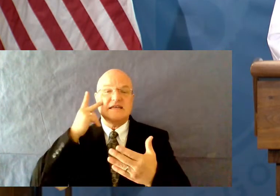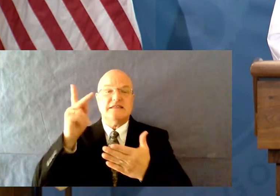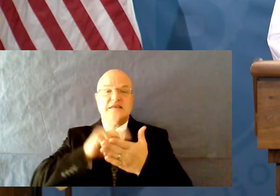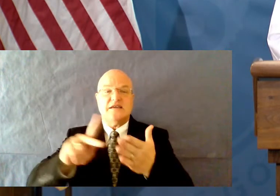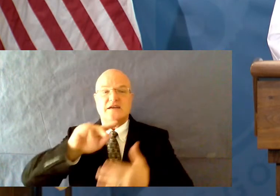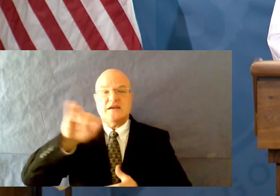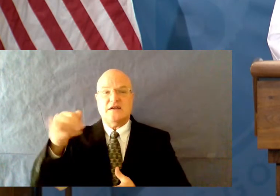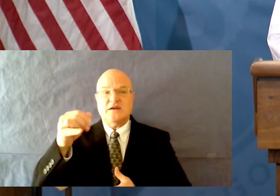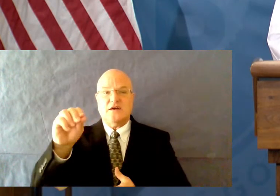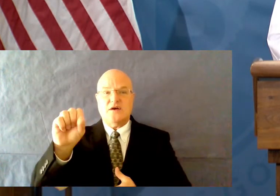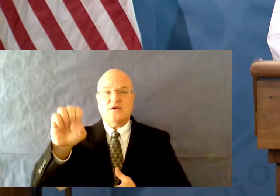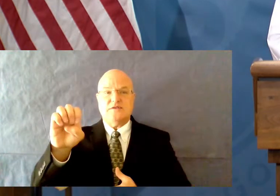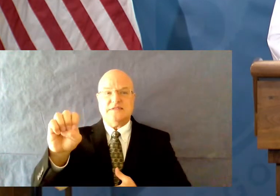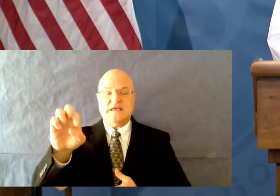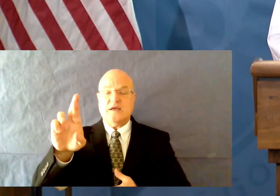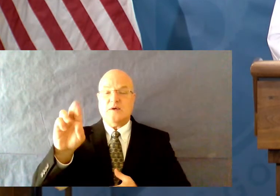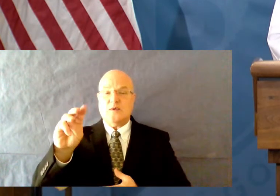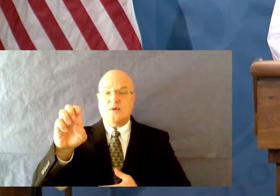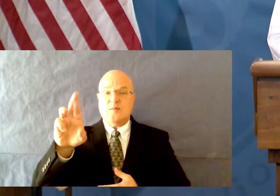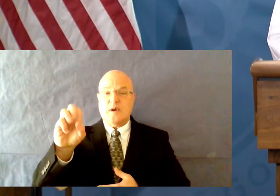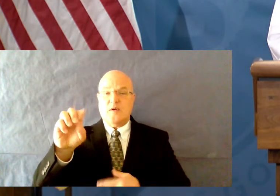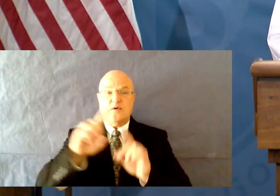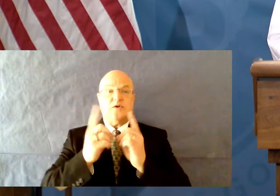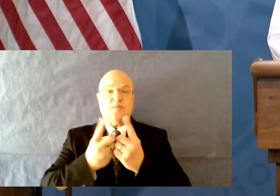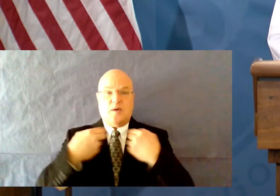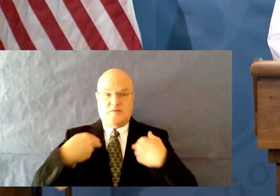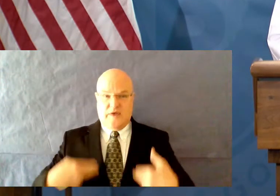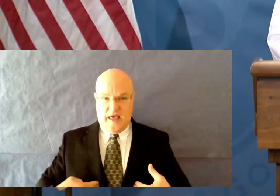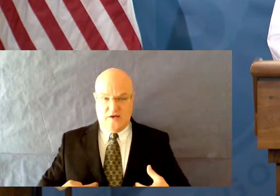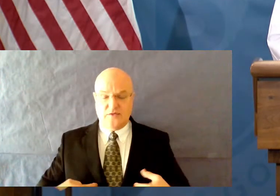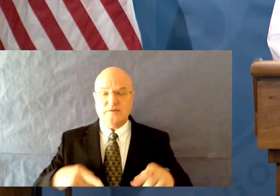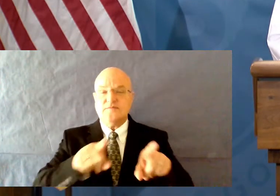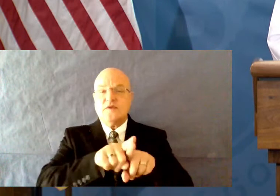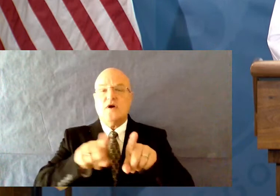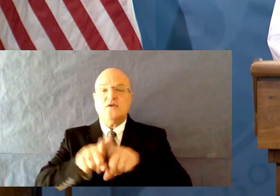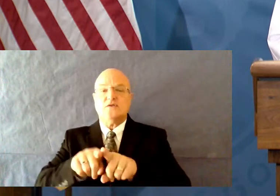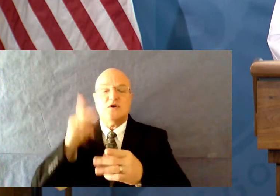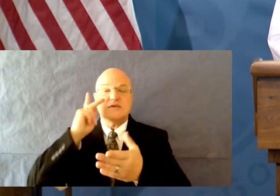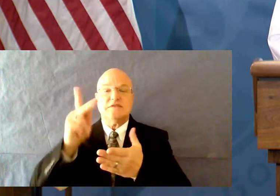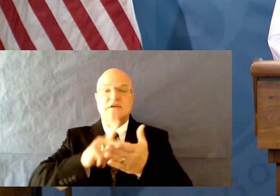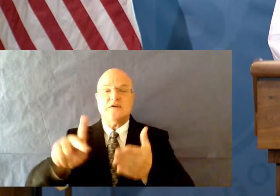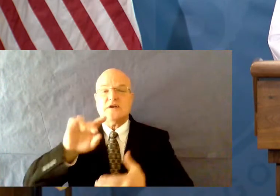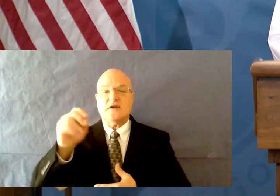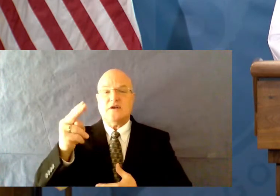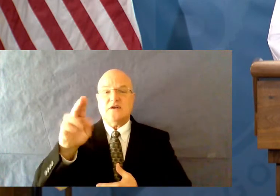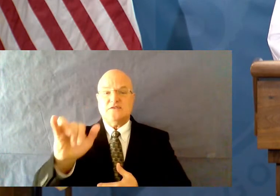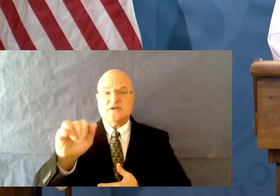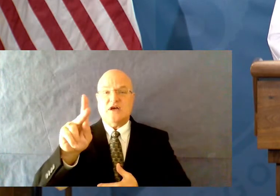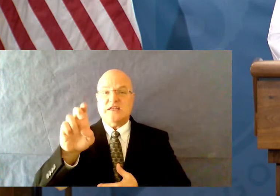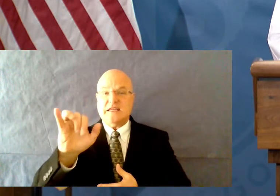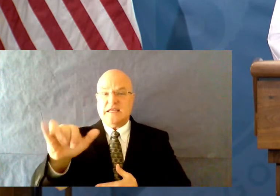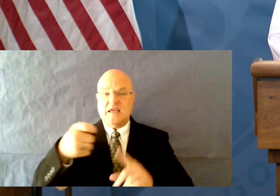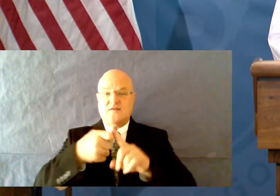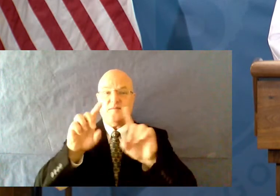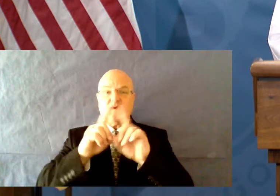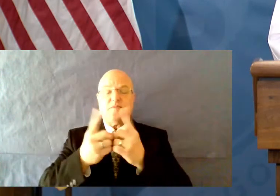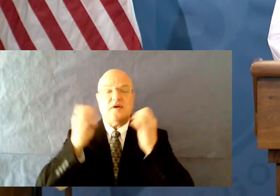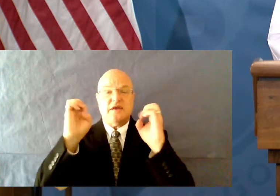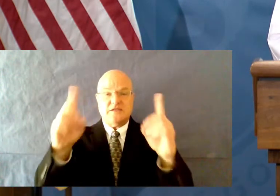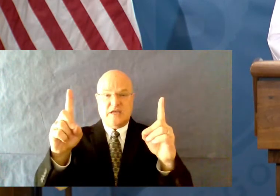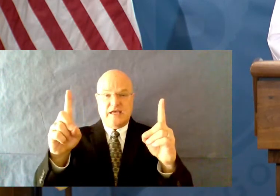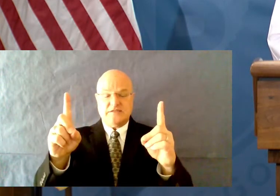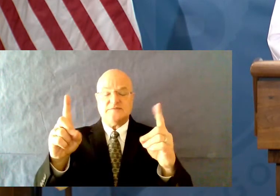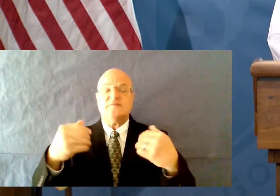Jose Romero of the Department of Health, also Secretary Johnny Key from Education. We